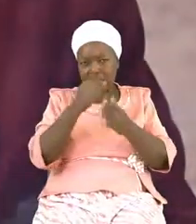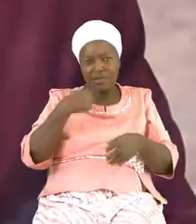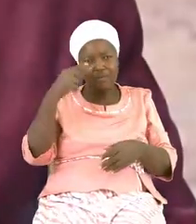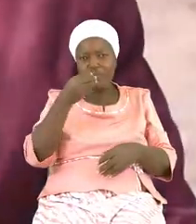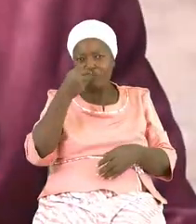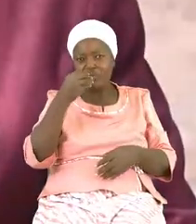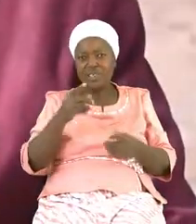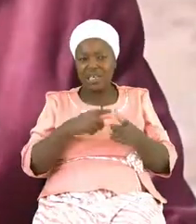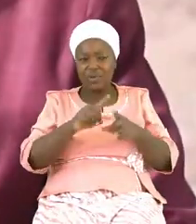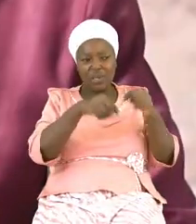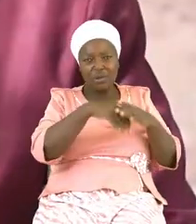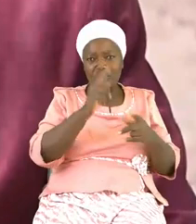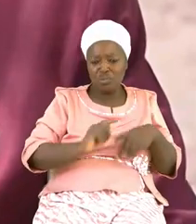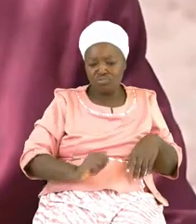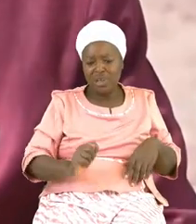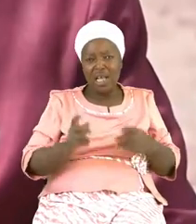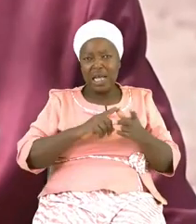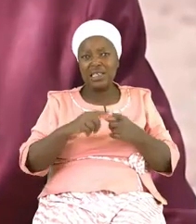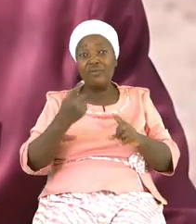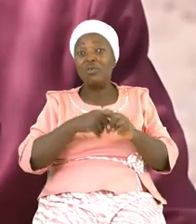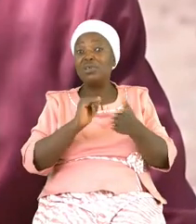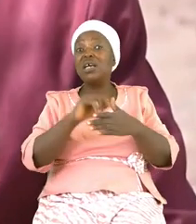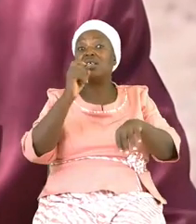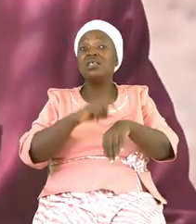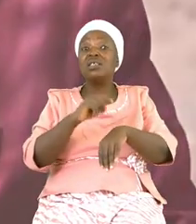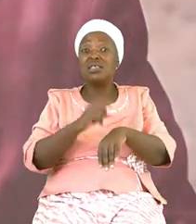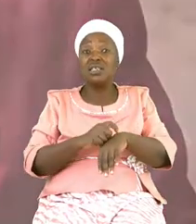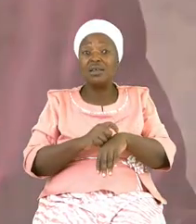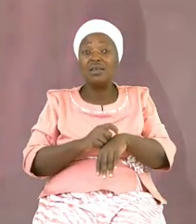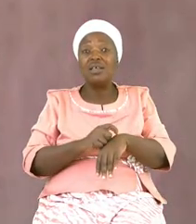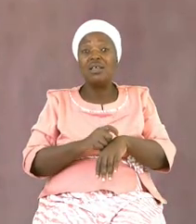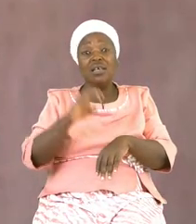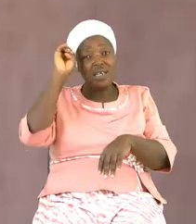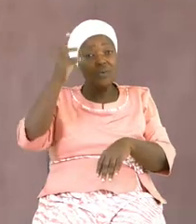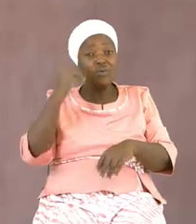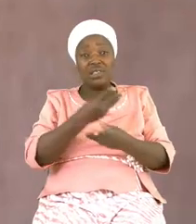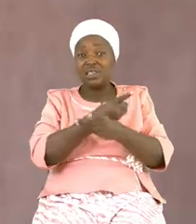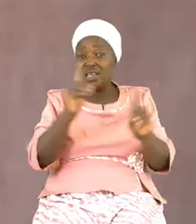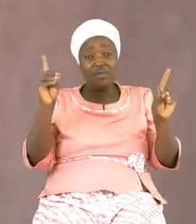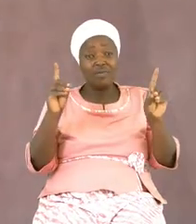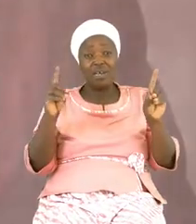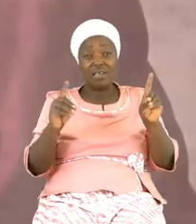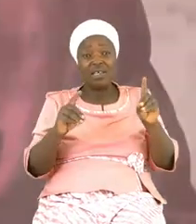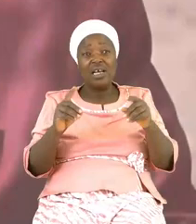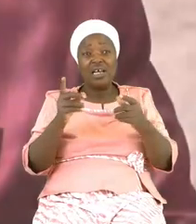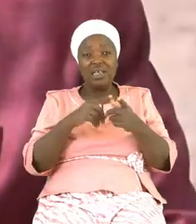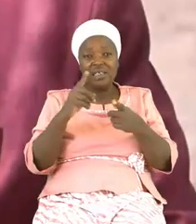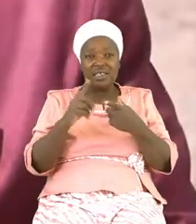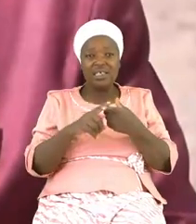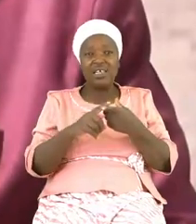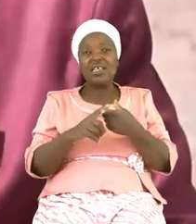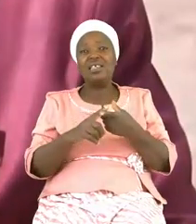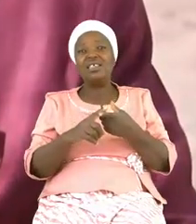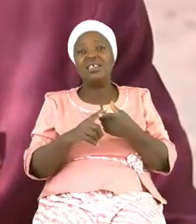himself. So from that point, he was delivered totally. Then we brought him back here